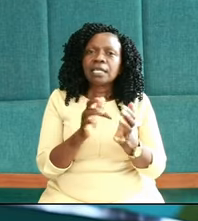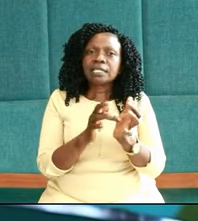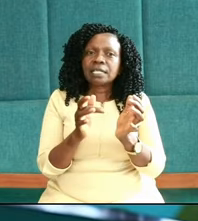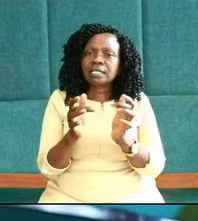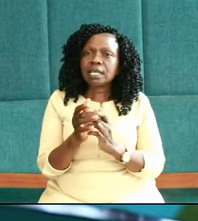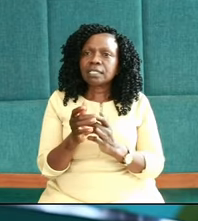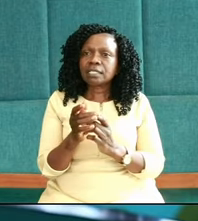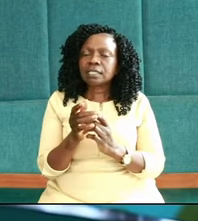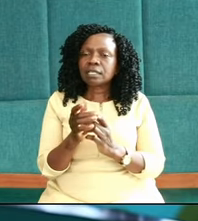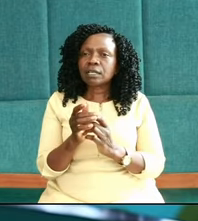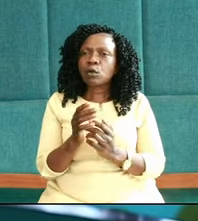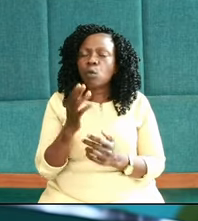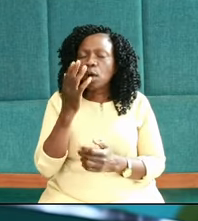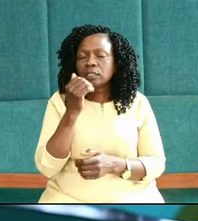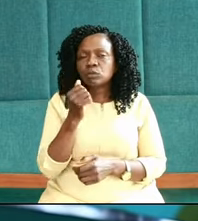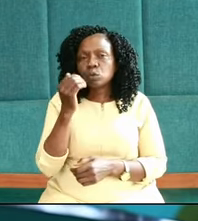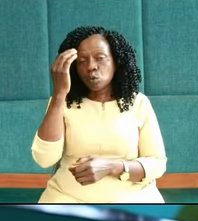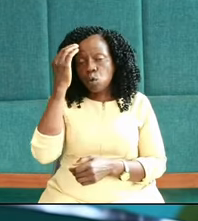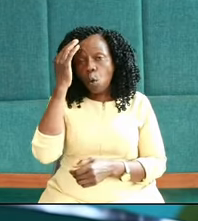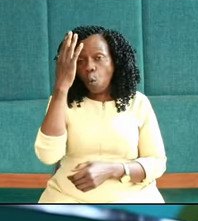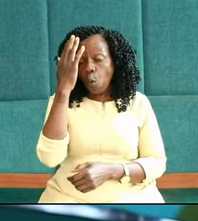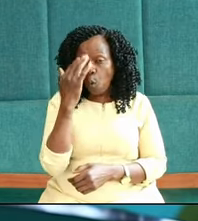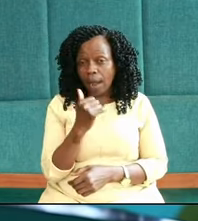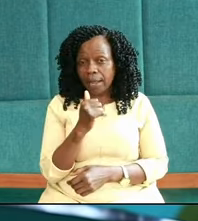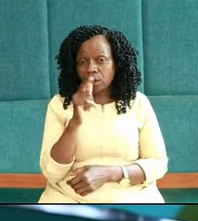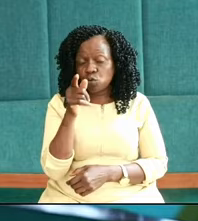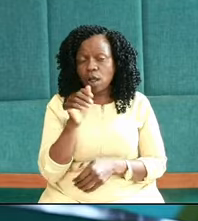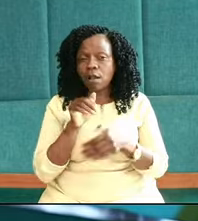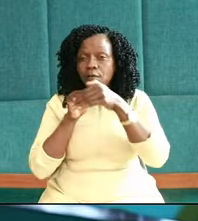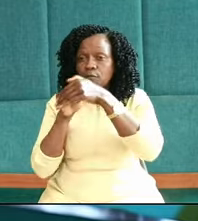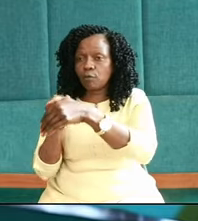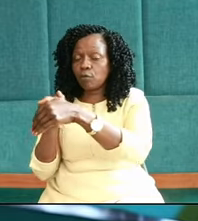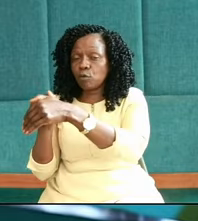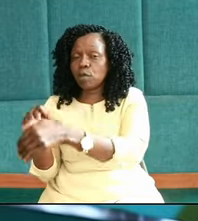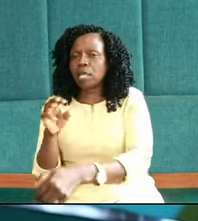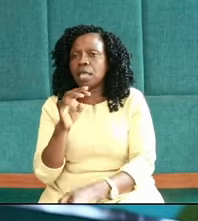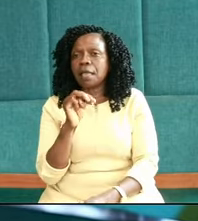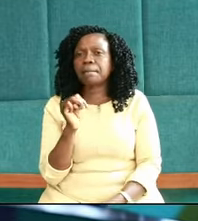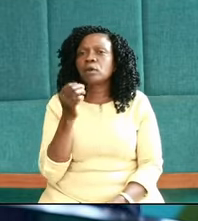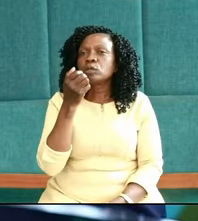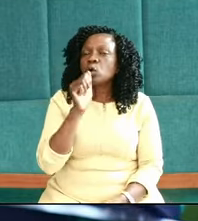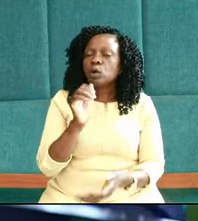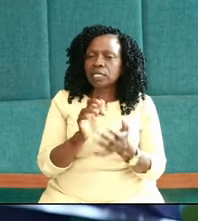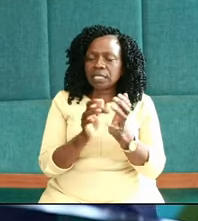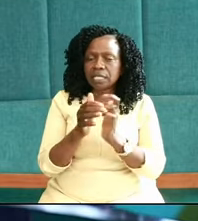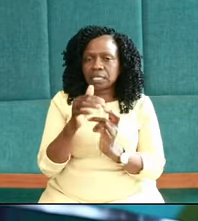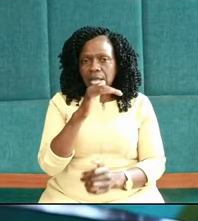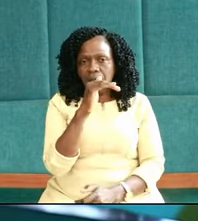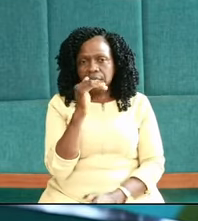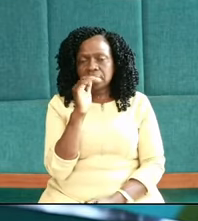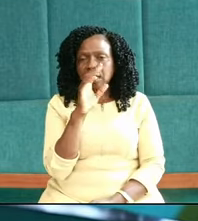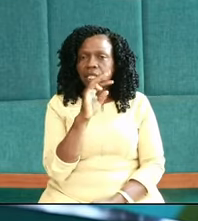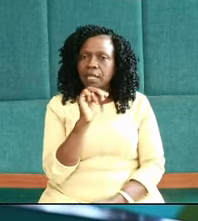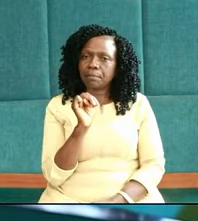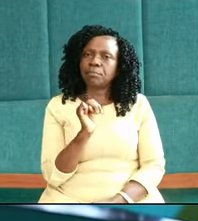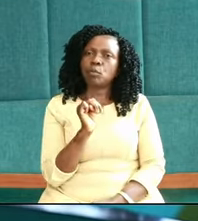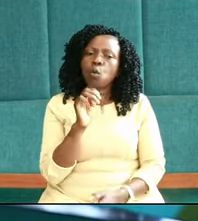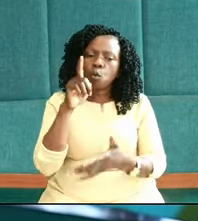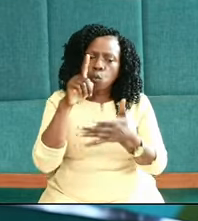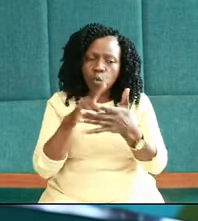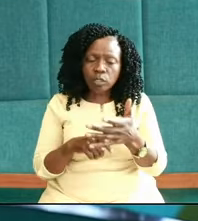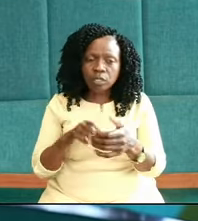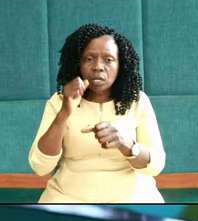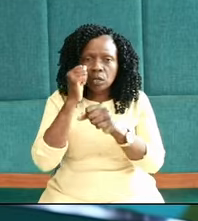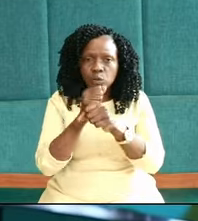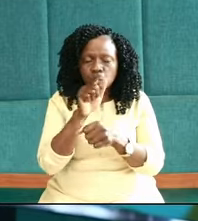Jesus wants to know why you are following him. So Jesus is asking them, what